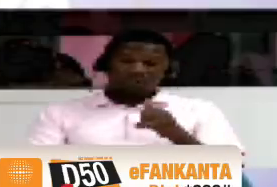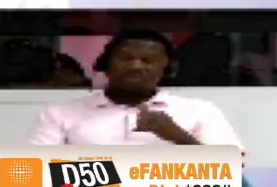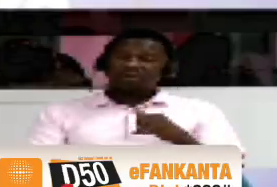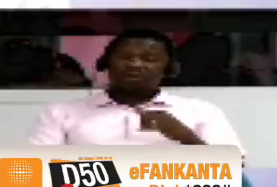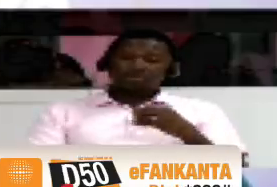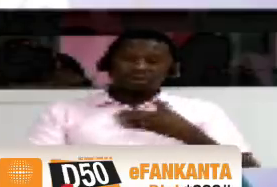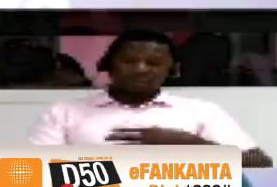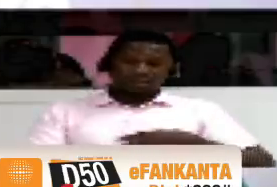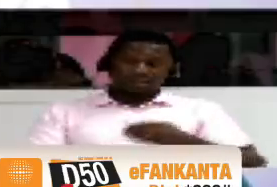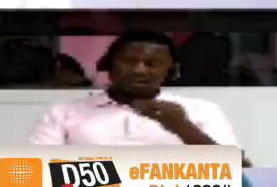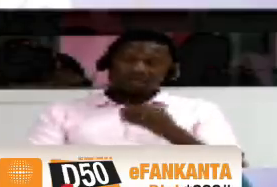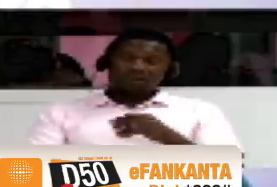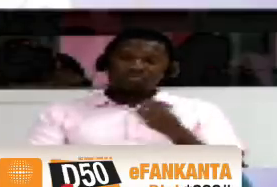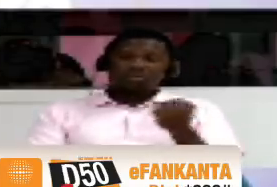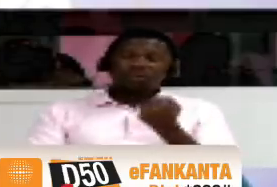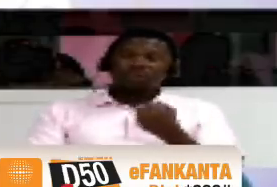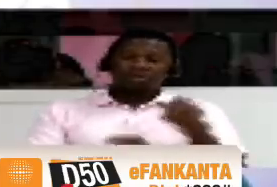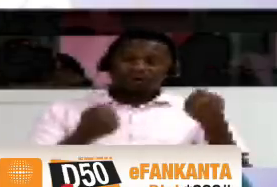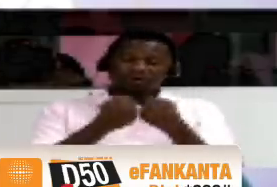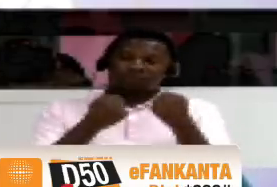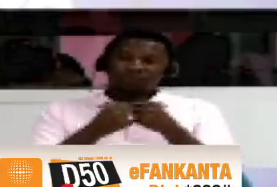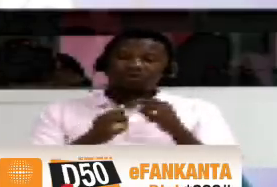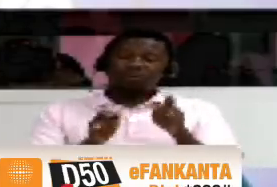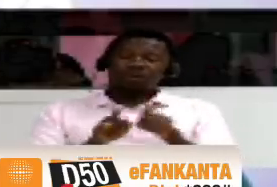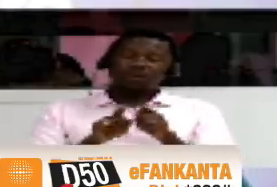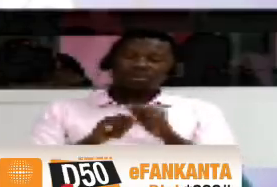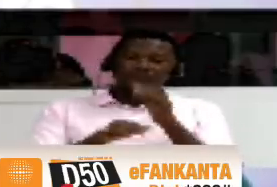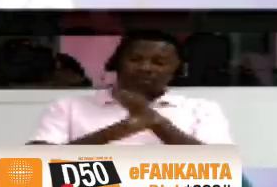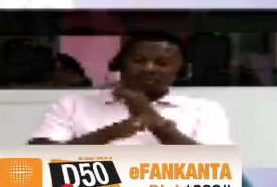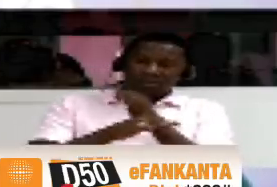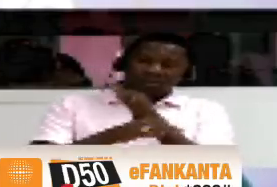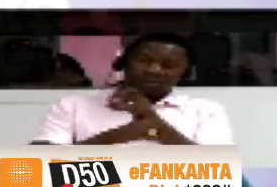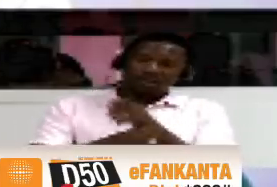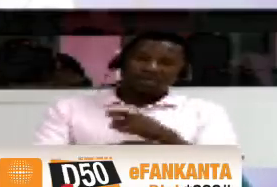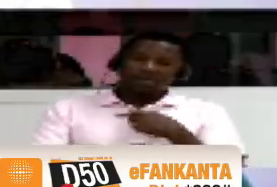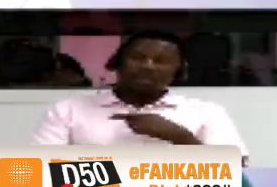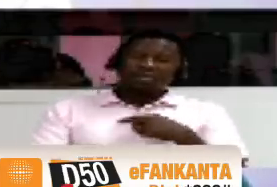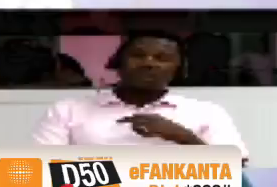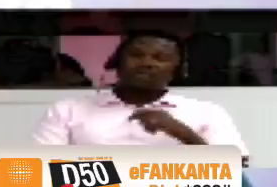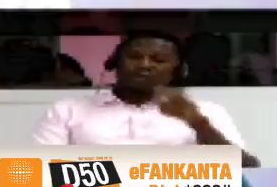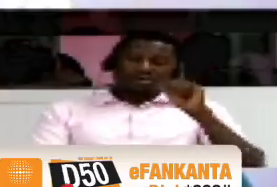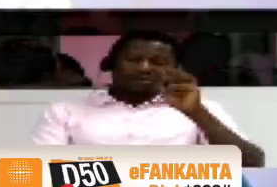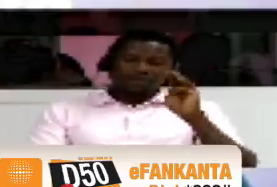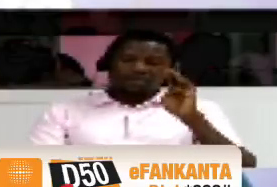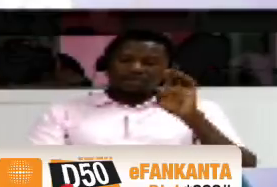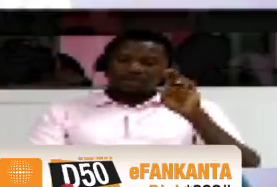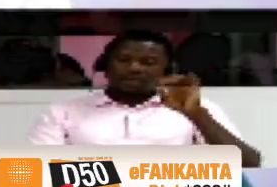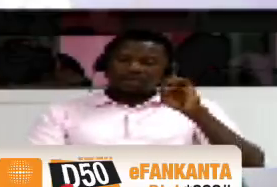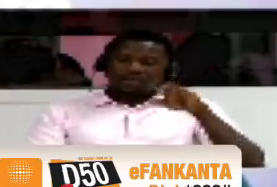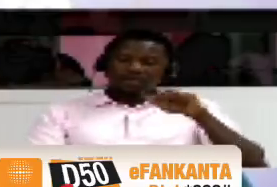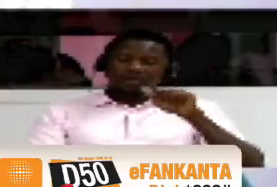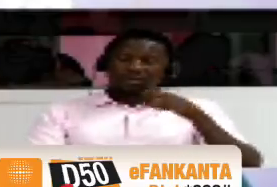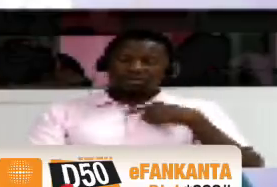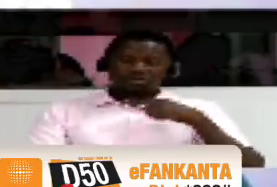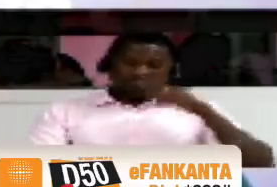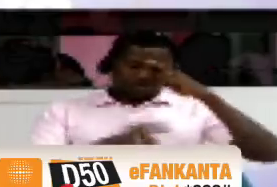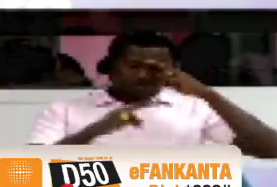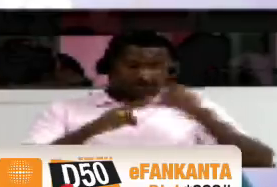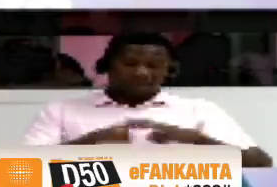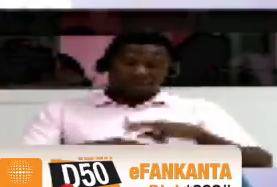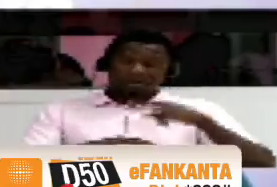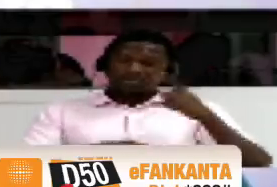teacher, and so Ibrahim will be disciplined. And